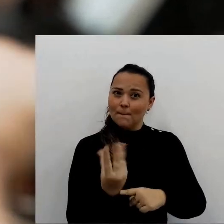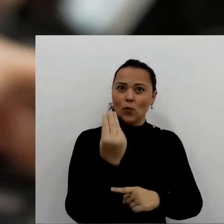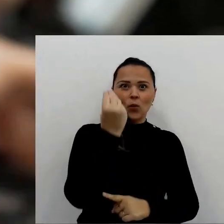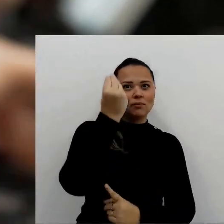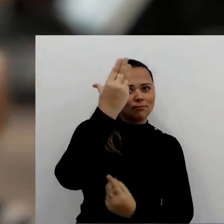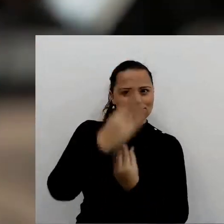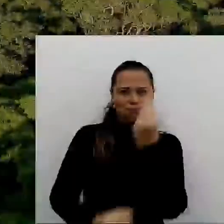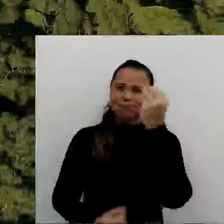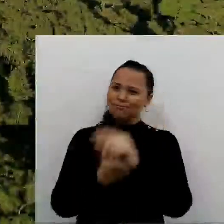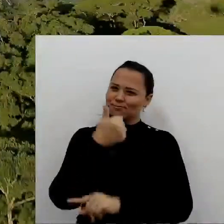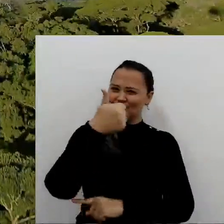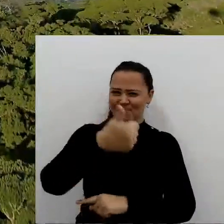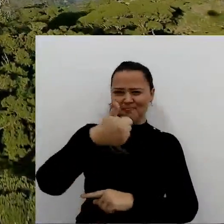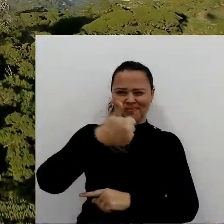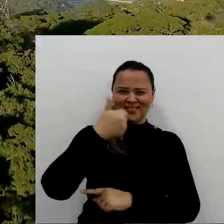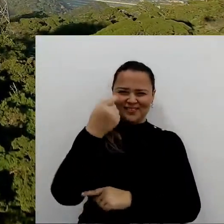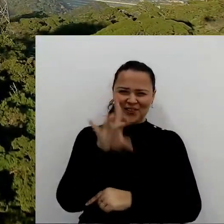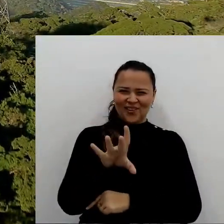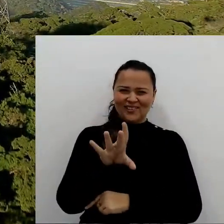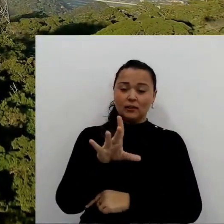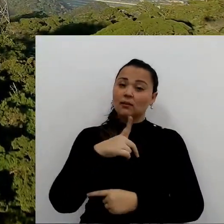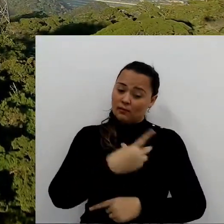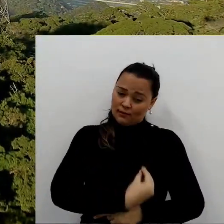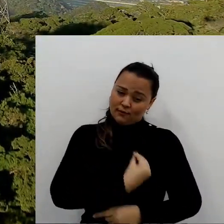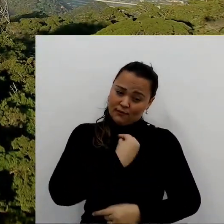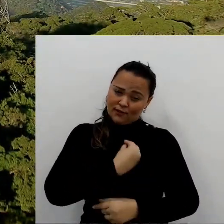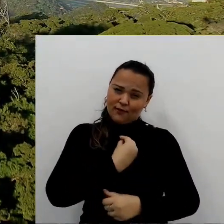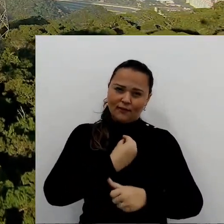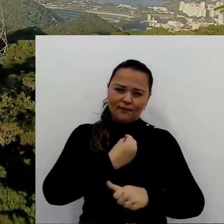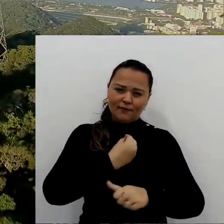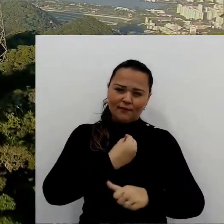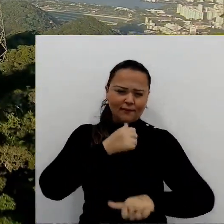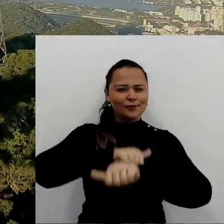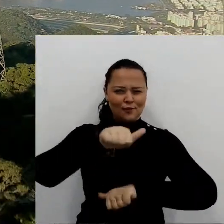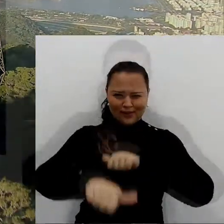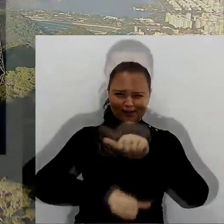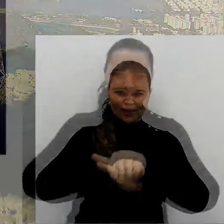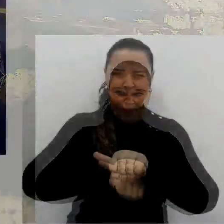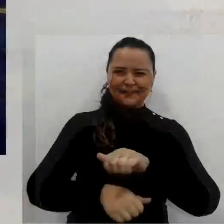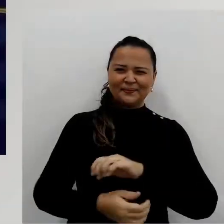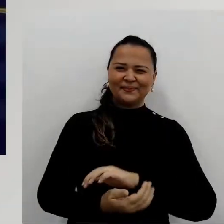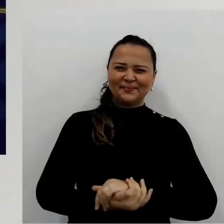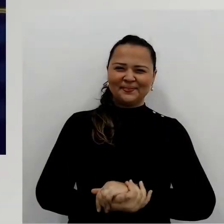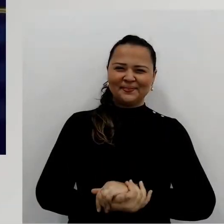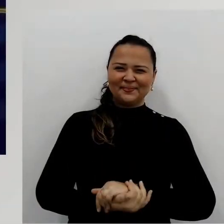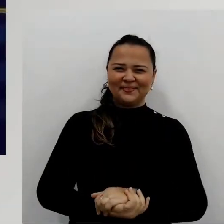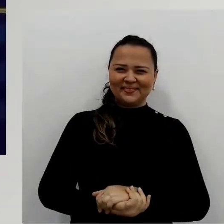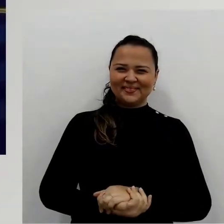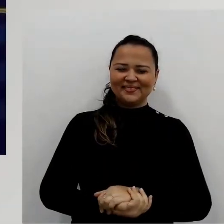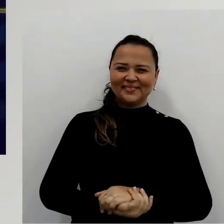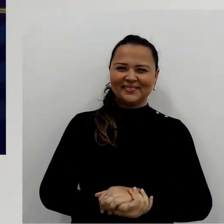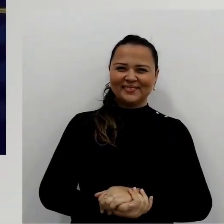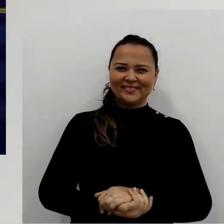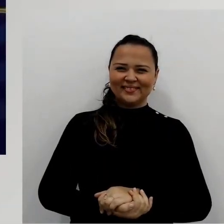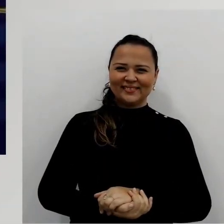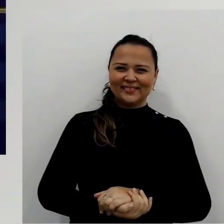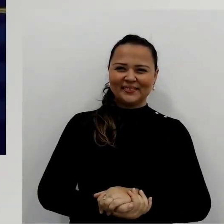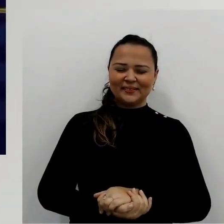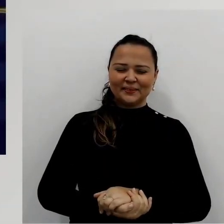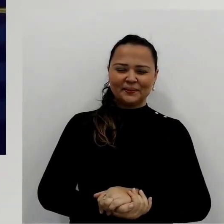we are many and at the same time we are one. So live this transformation.